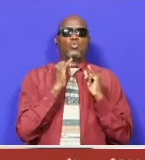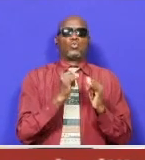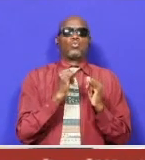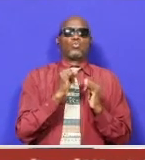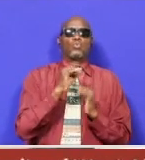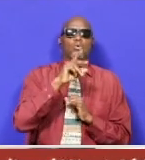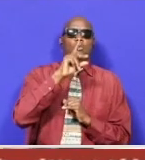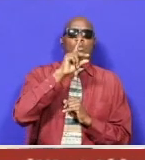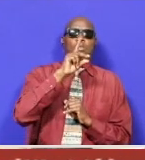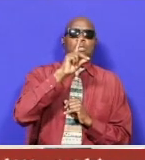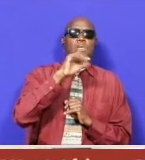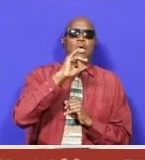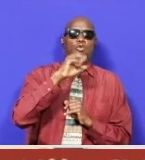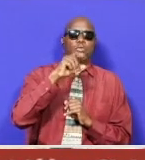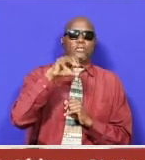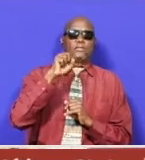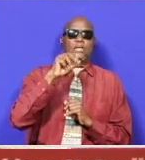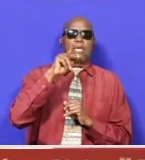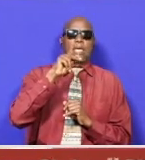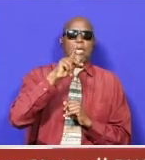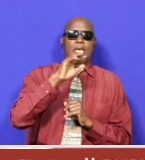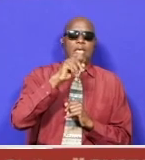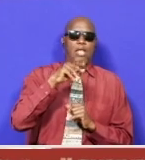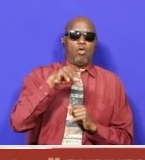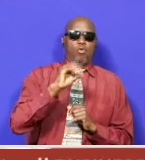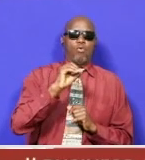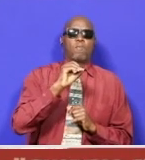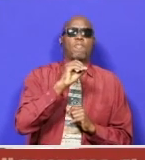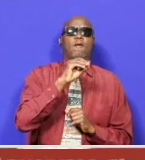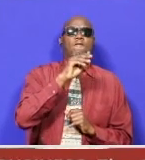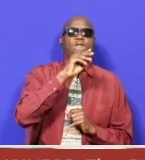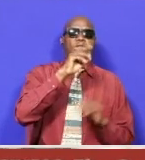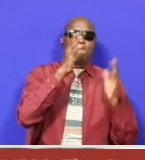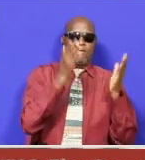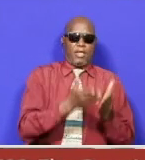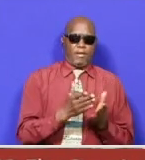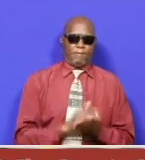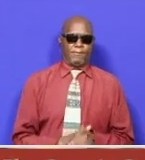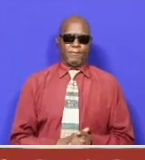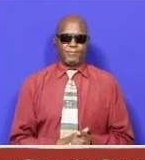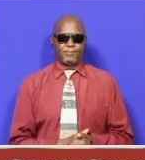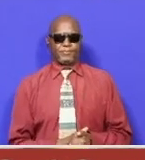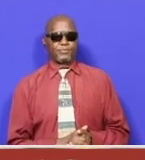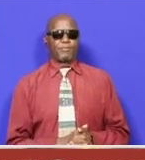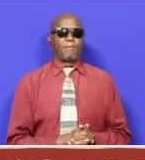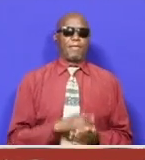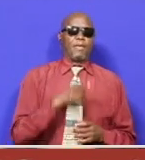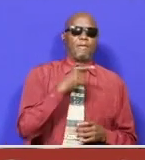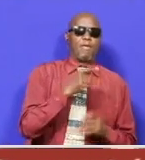Na tunajua pia ya kwamba katika eneo hilo, limekuwa mara nyingi katika bonde hili la